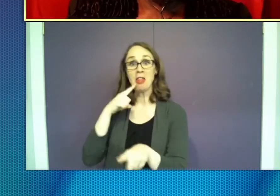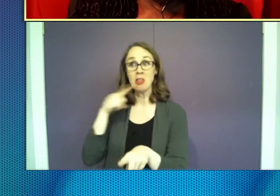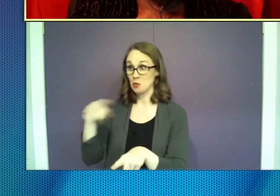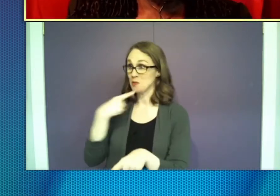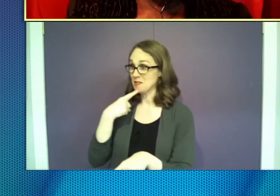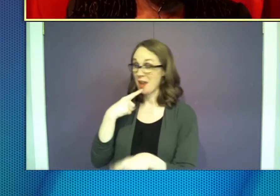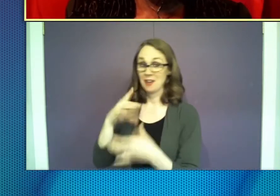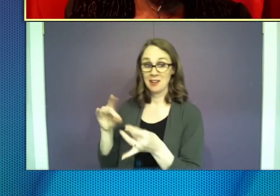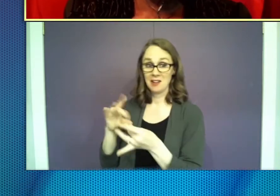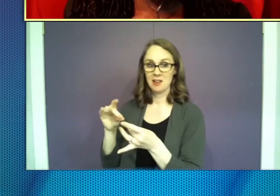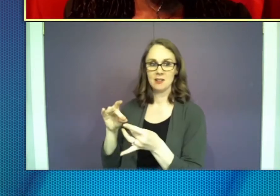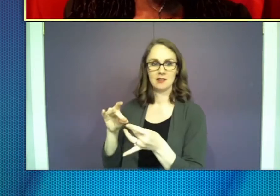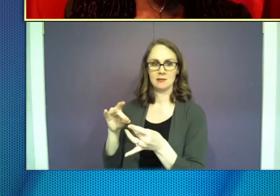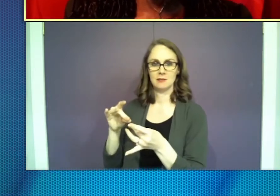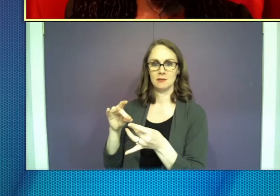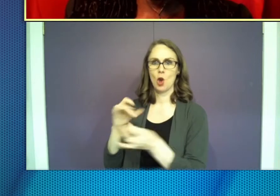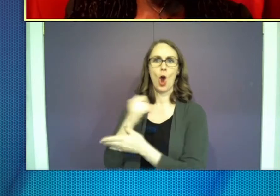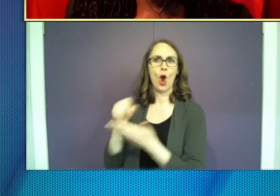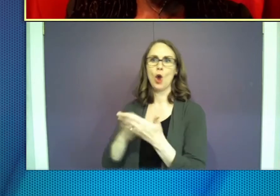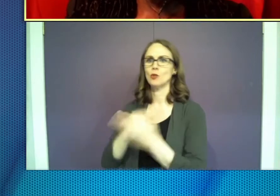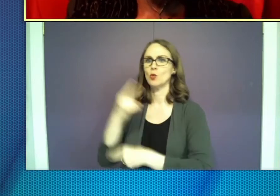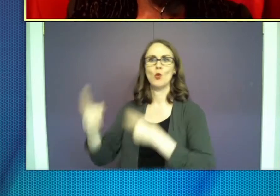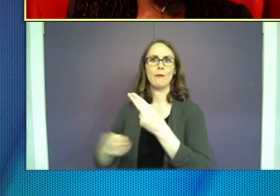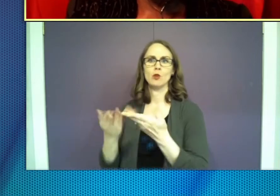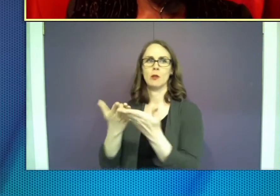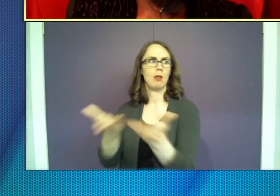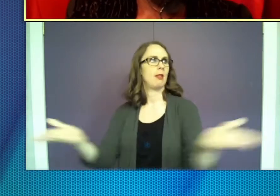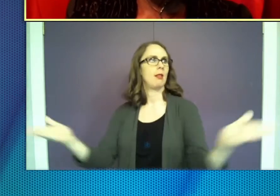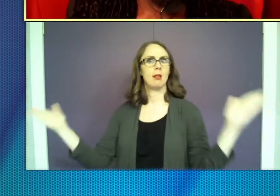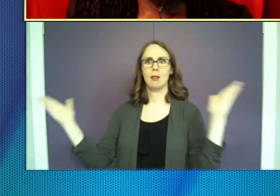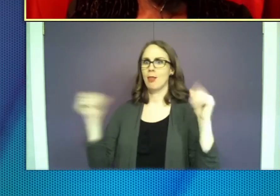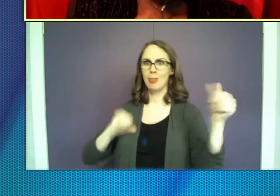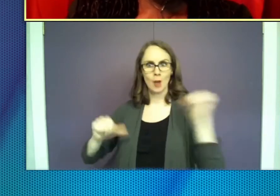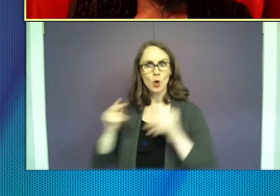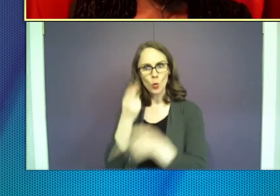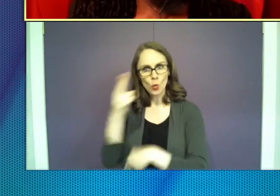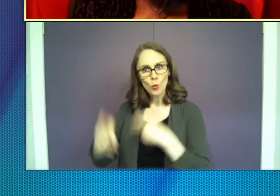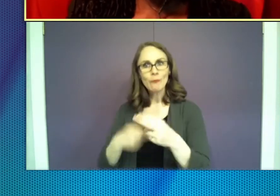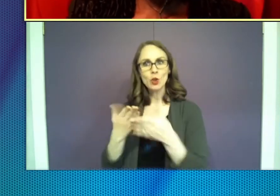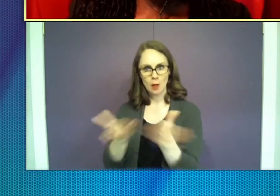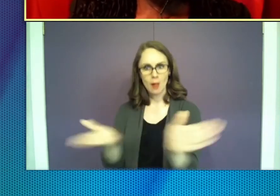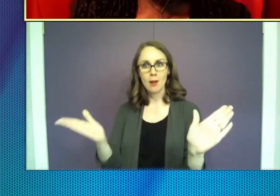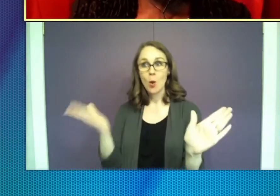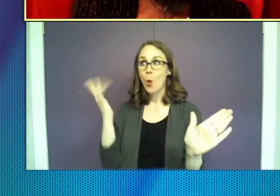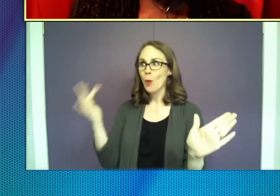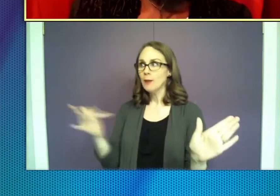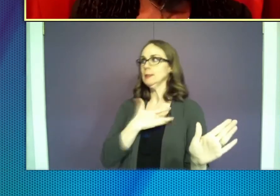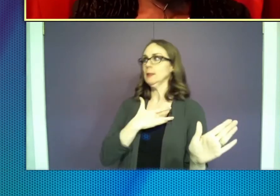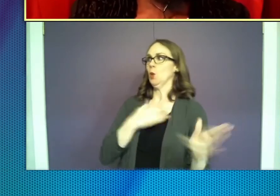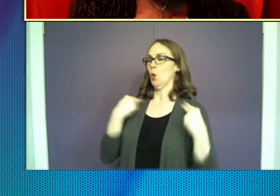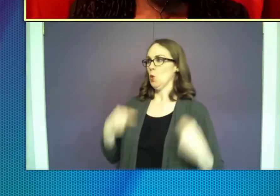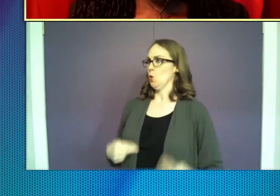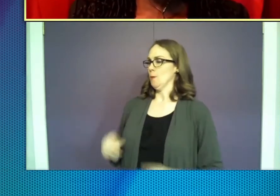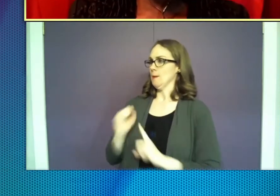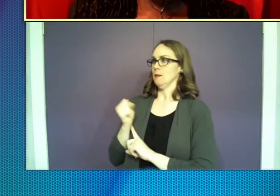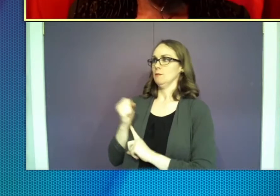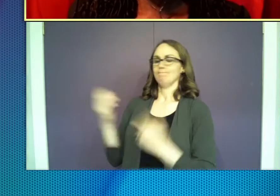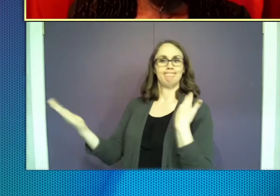is, art is universal and theater is universal because it speaks to the human condition across the